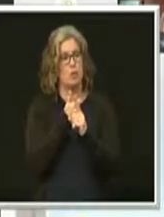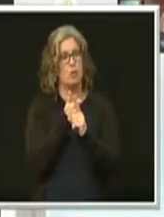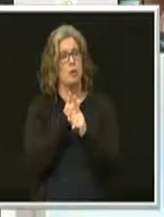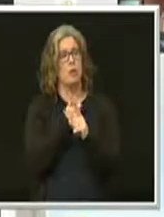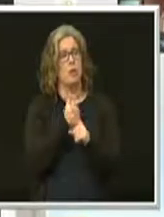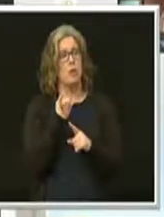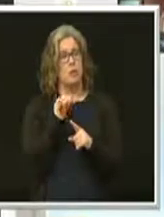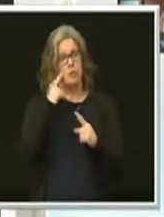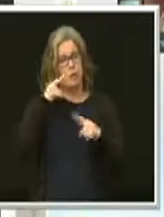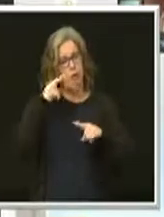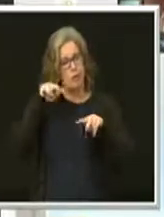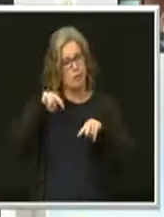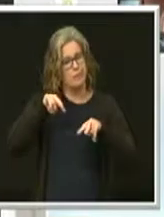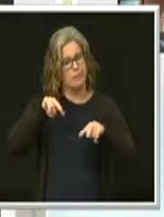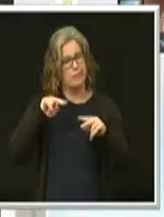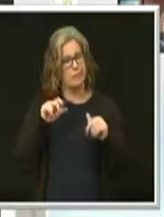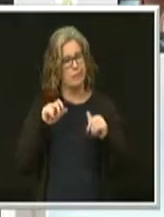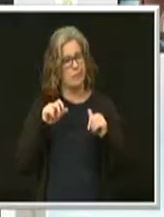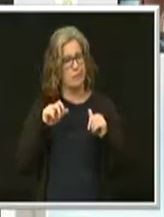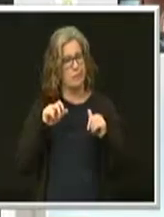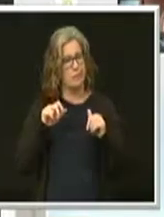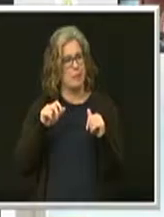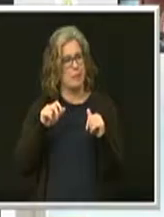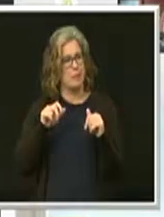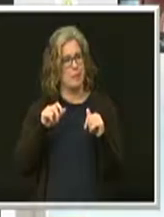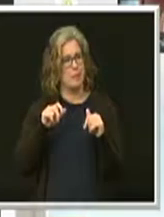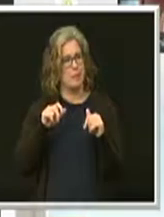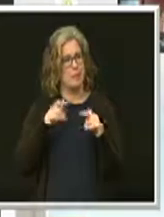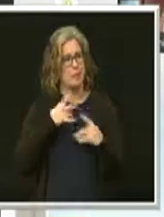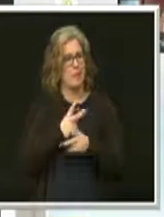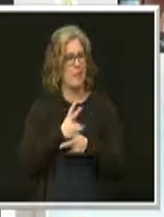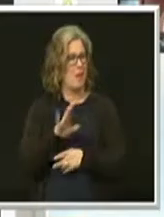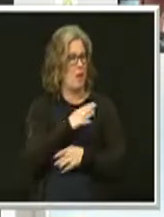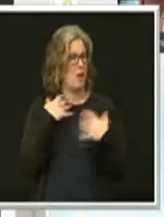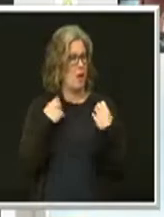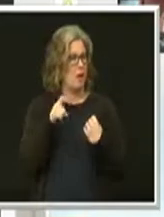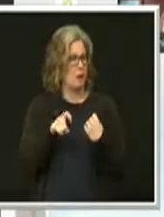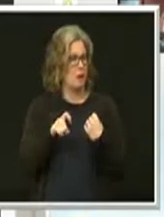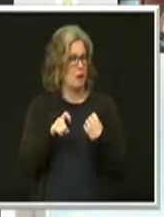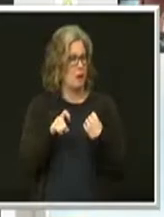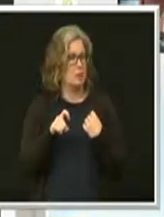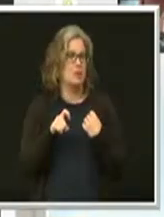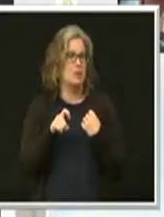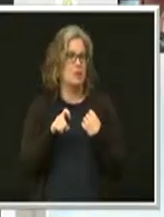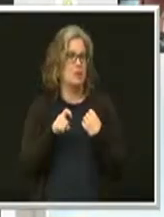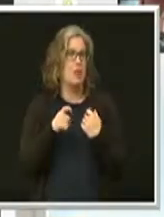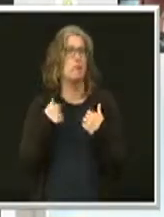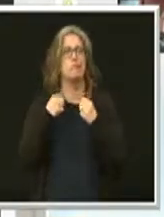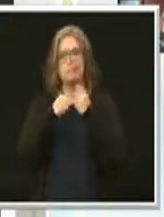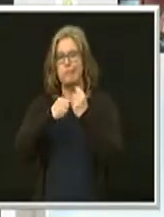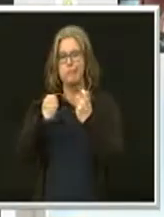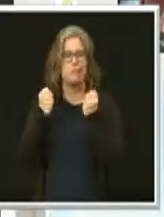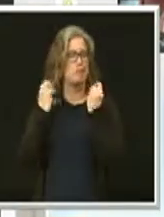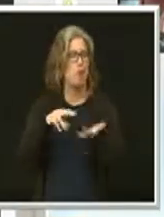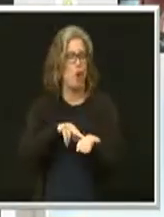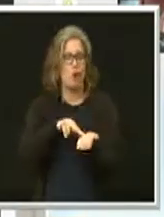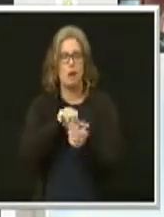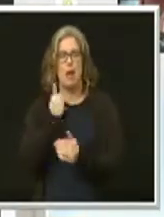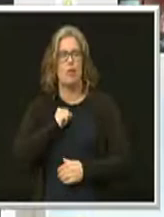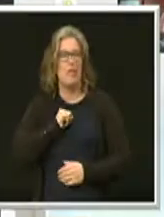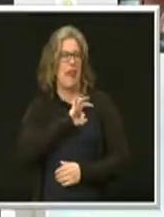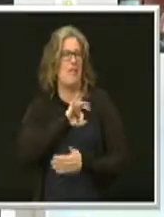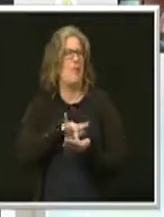also monitoring and tending to their health needs with a host of nurses and other staff,